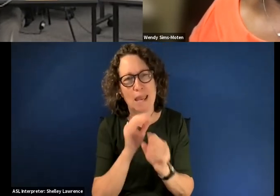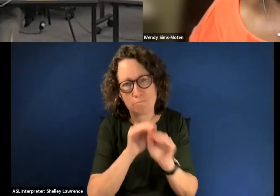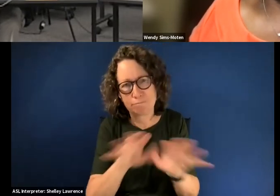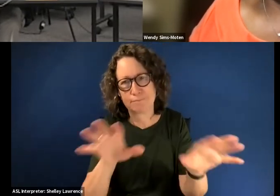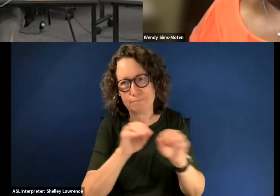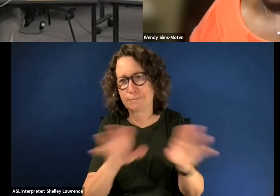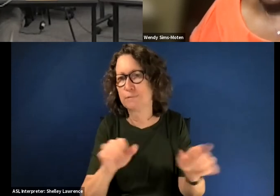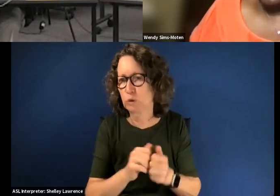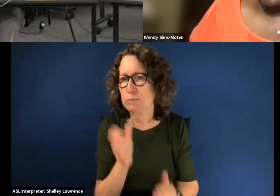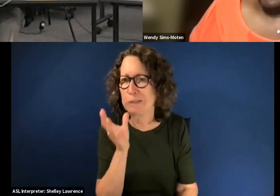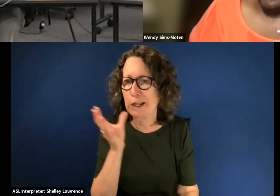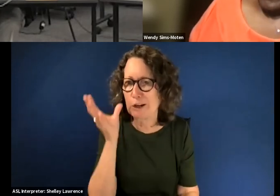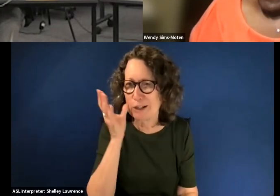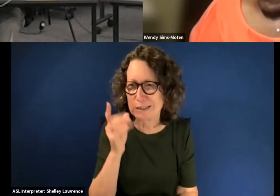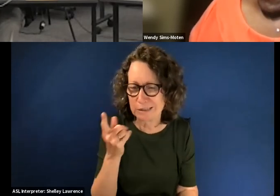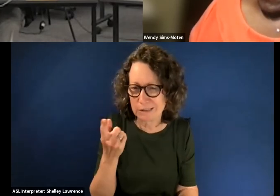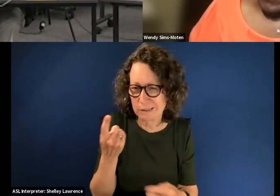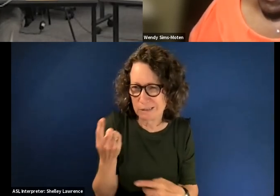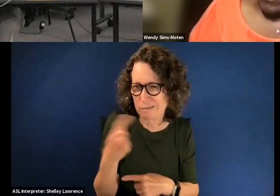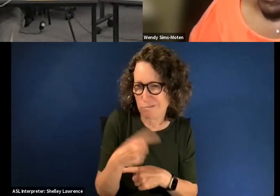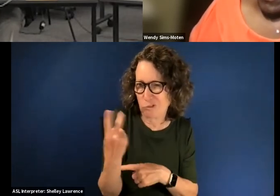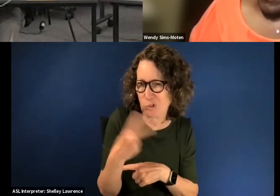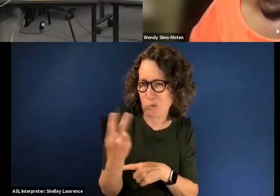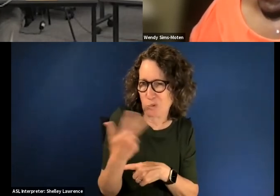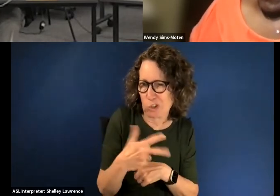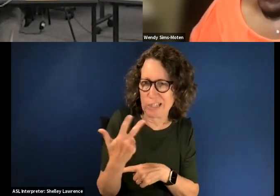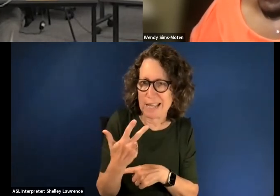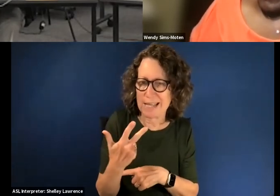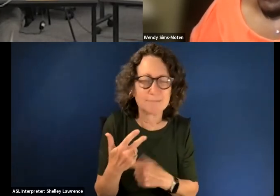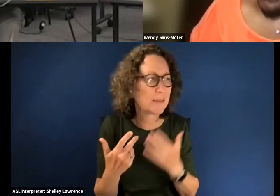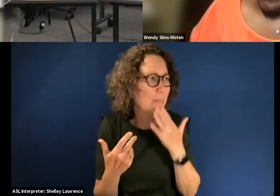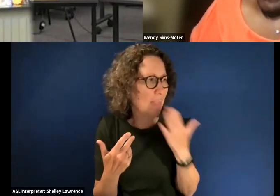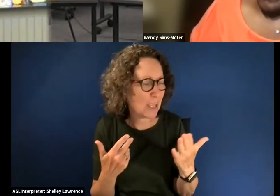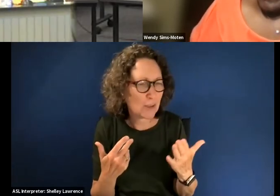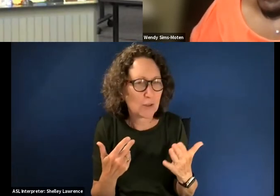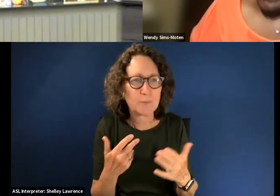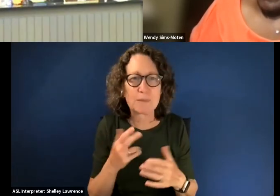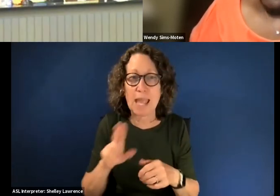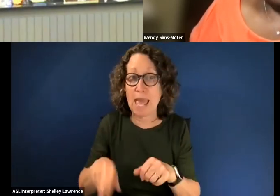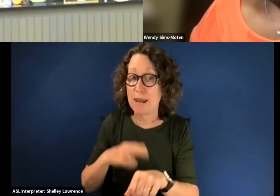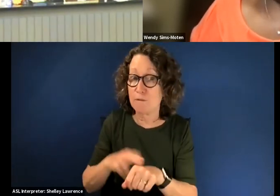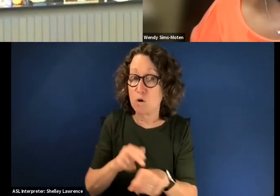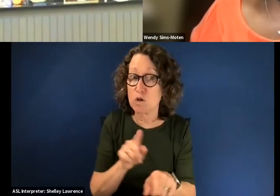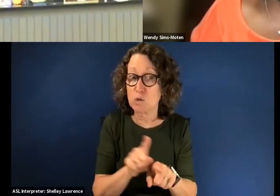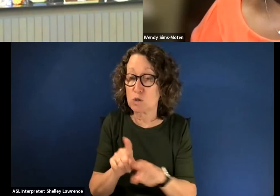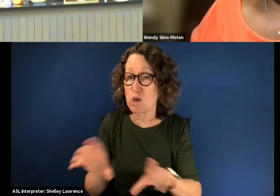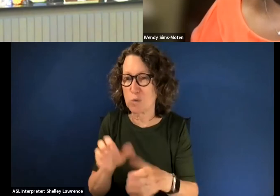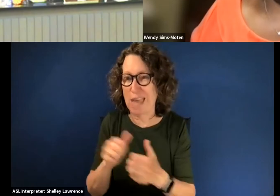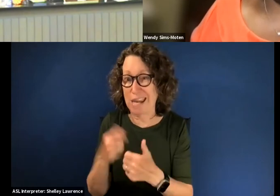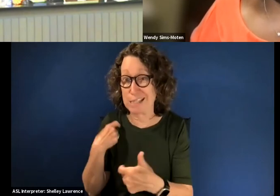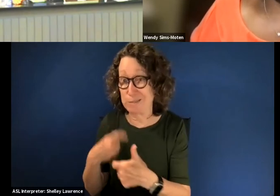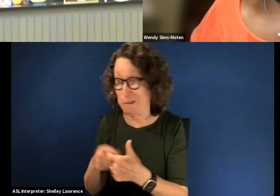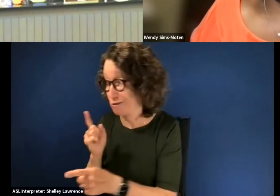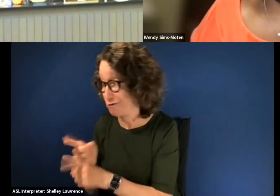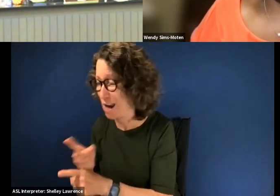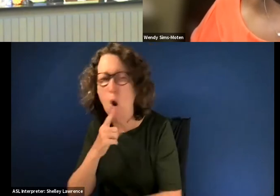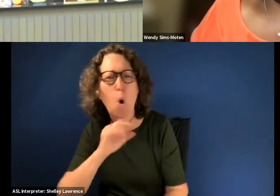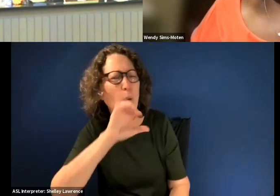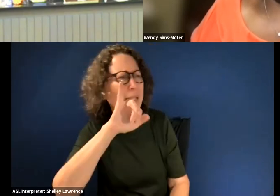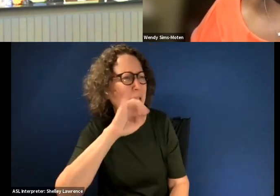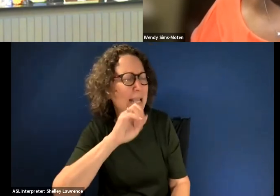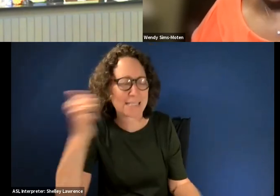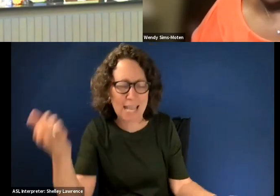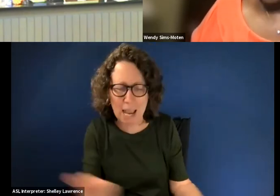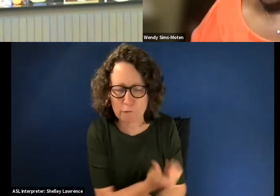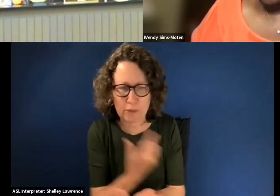them in the next few days. Thank you. And I, of course, you will also do that in Spanish, right? Both absolutely. English and